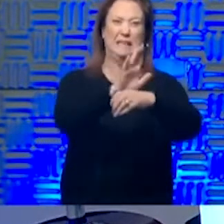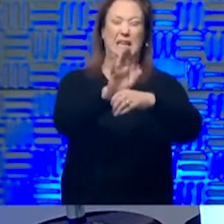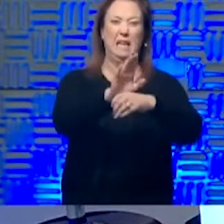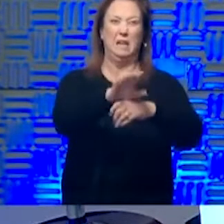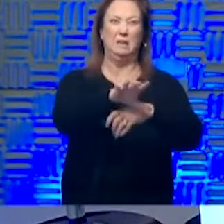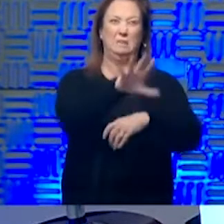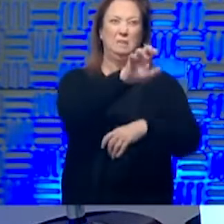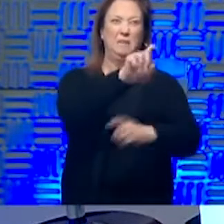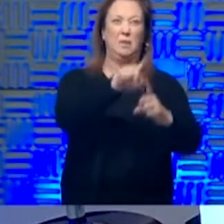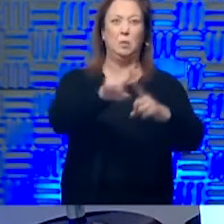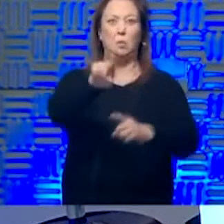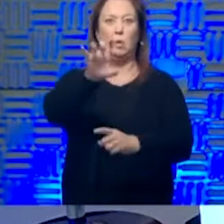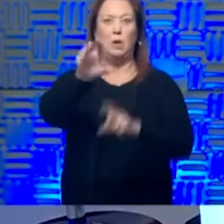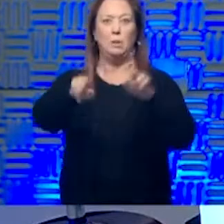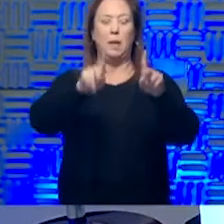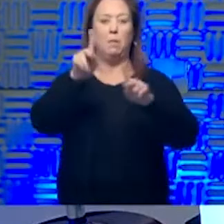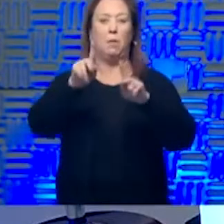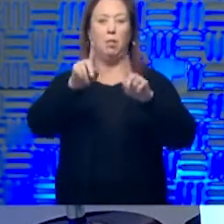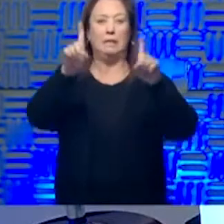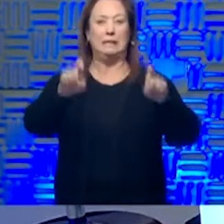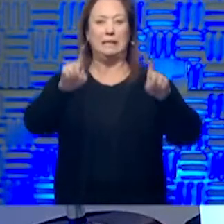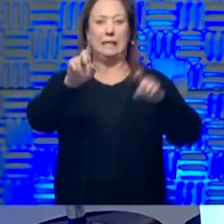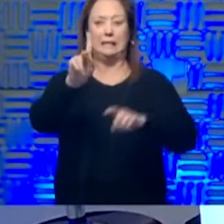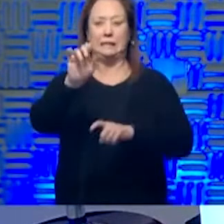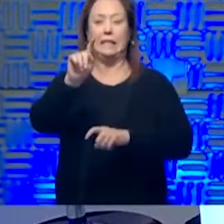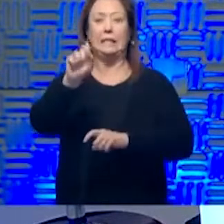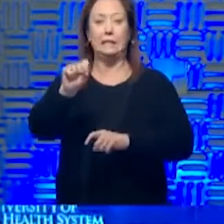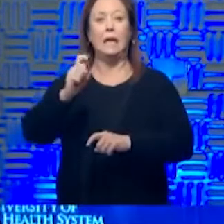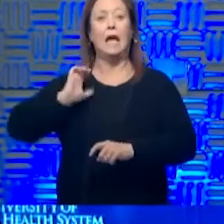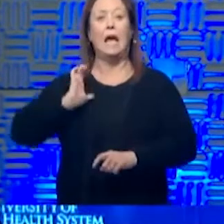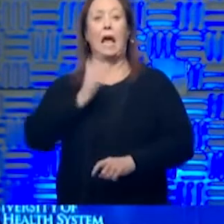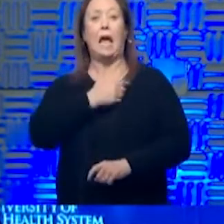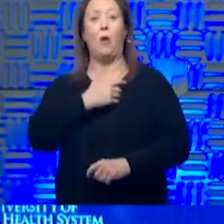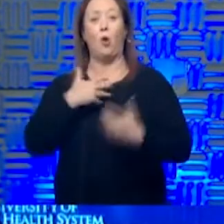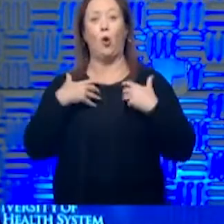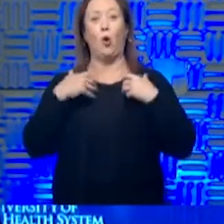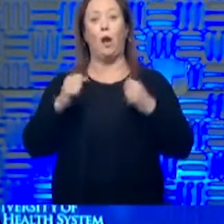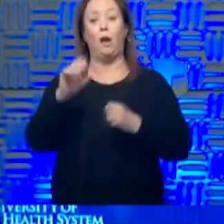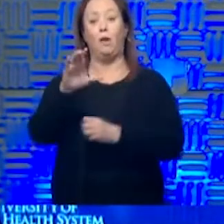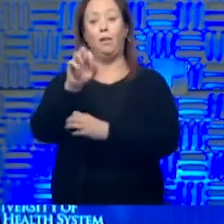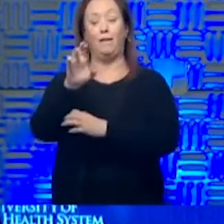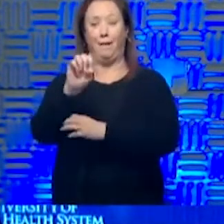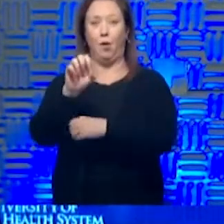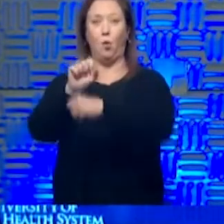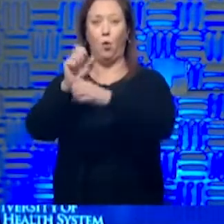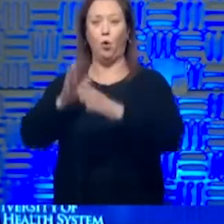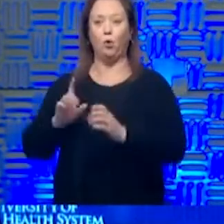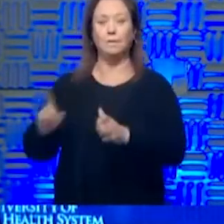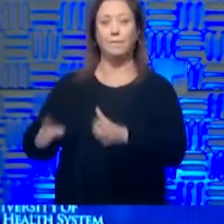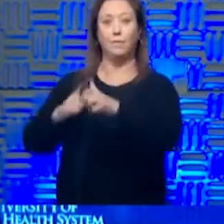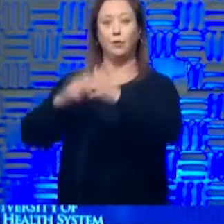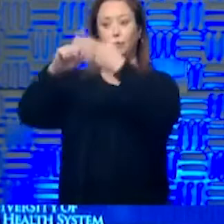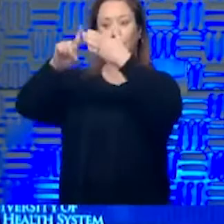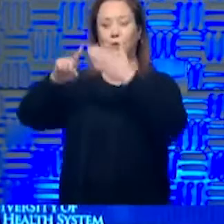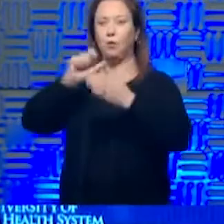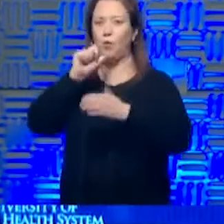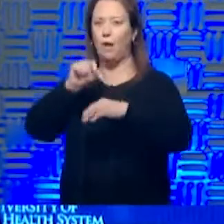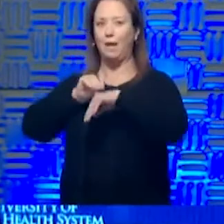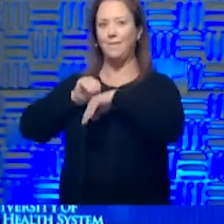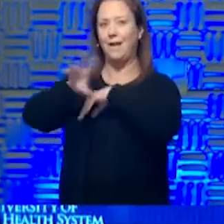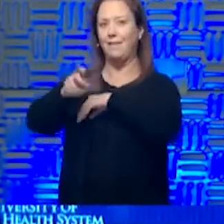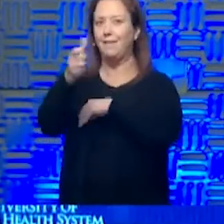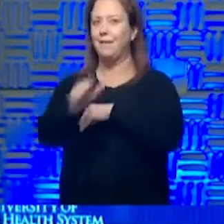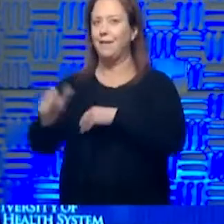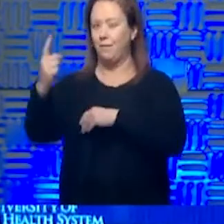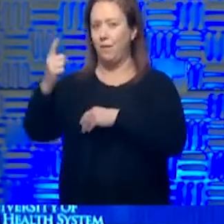a day. We have been doing our own healthcare providers to check when they have symptoms to make sure that we don't have them infecting folks,